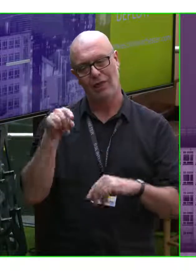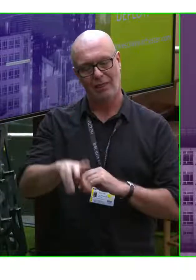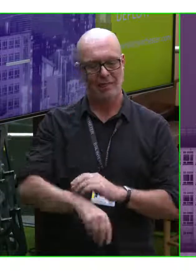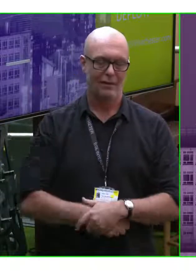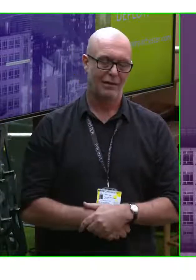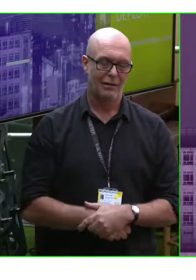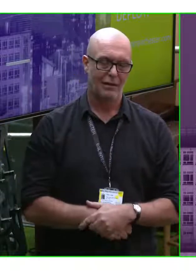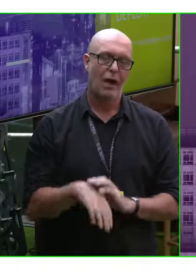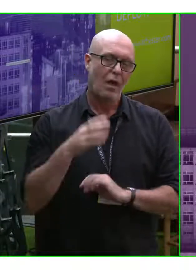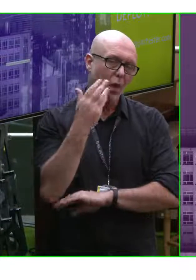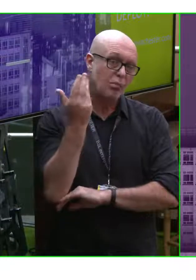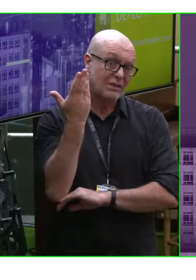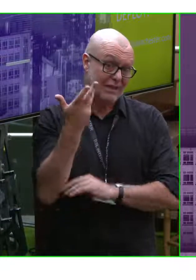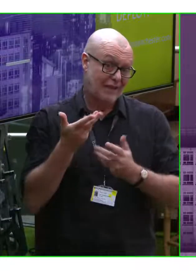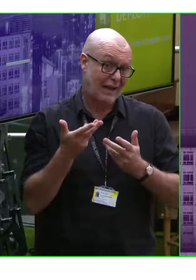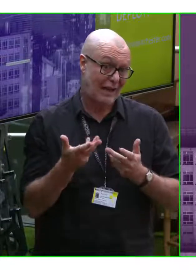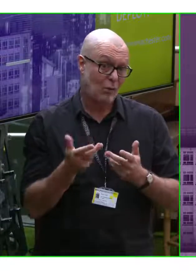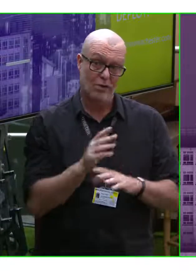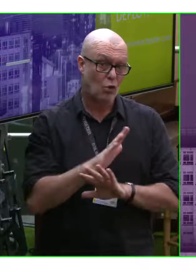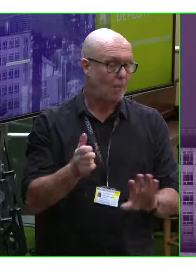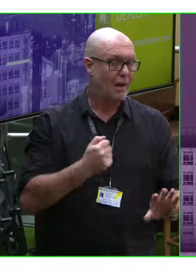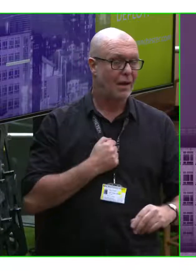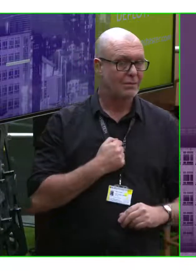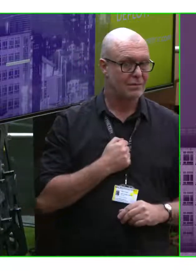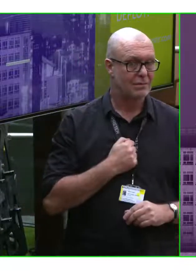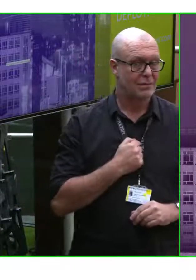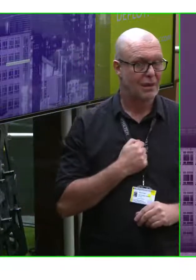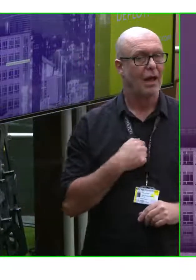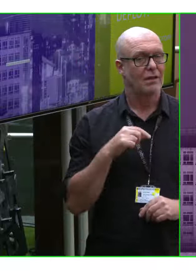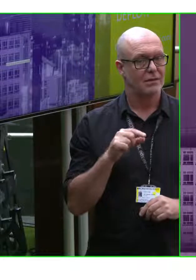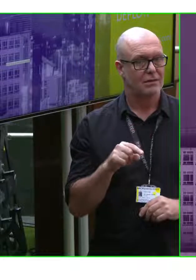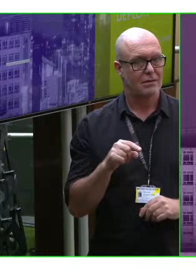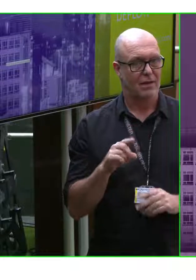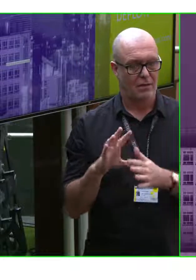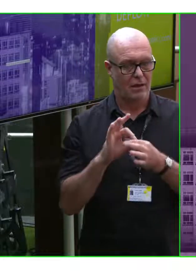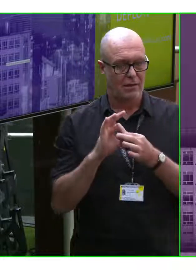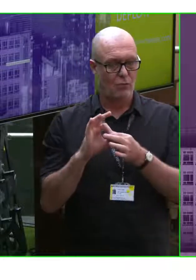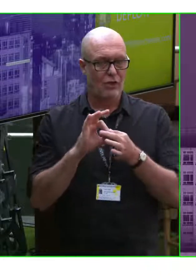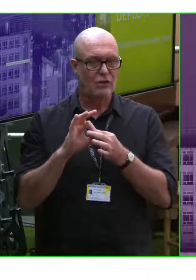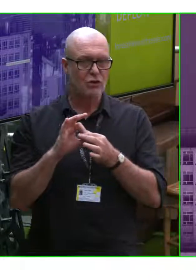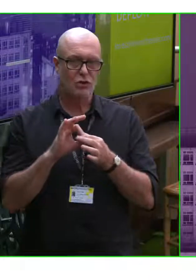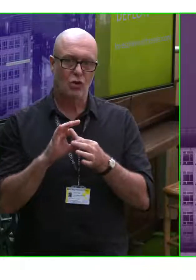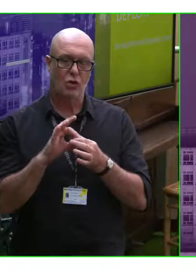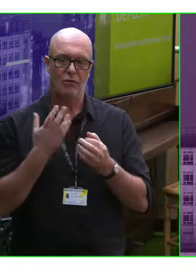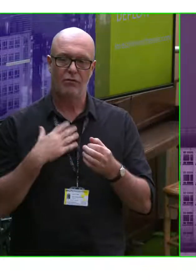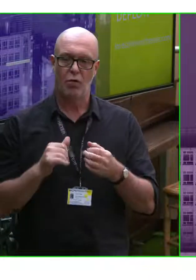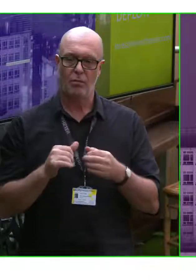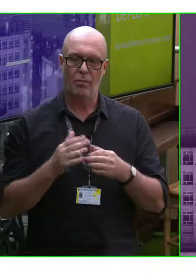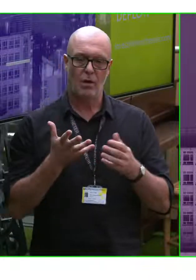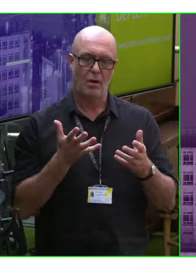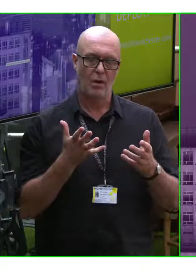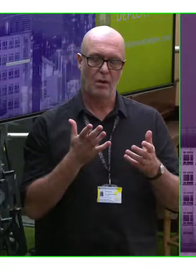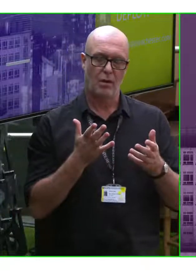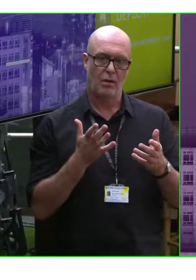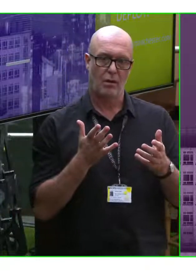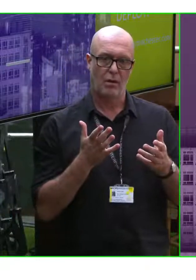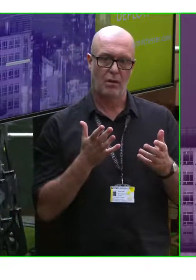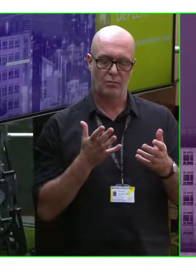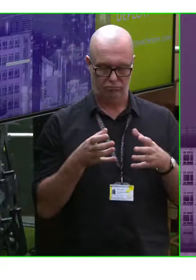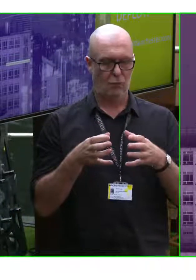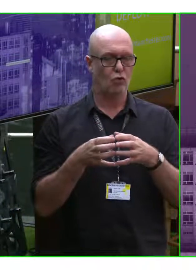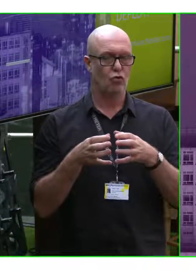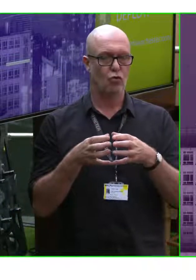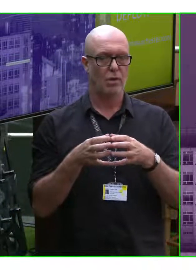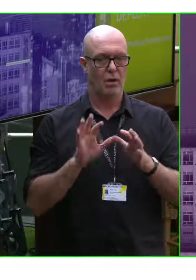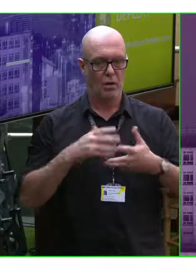The presentation you're about to see is not actually mine. It's a collaboration between work from Marketing Manchester and Midas that we've put together